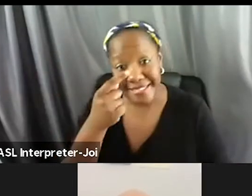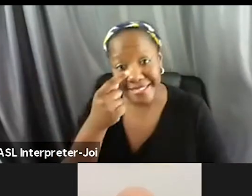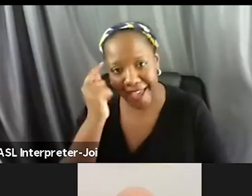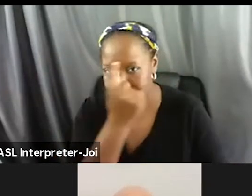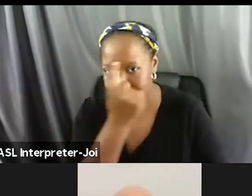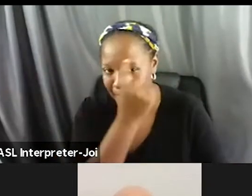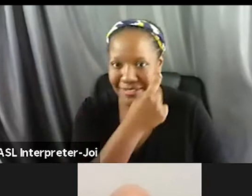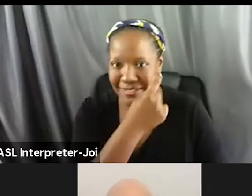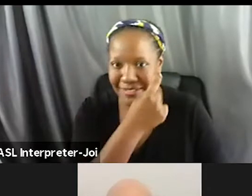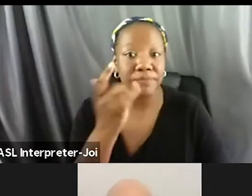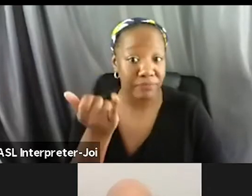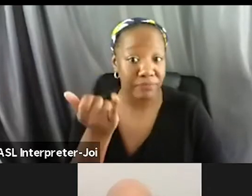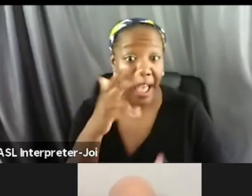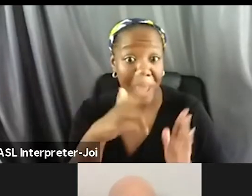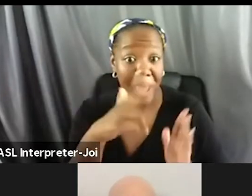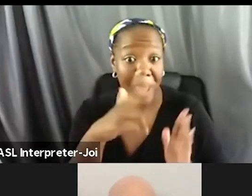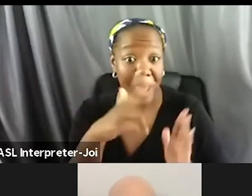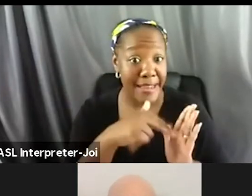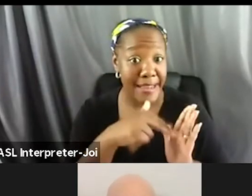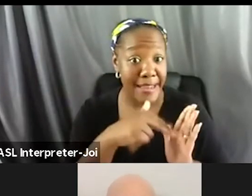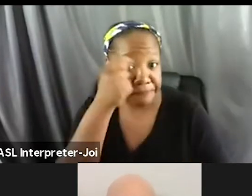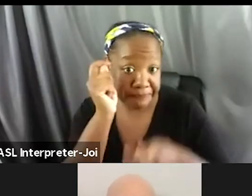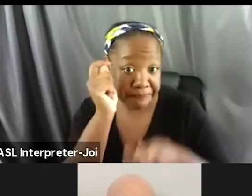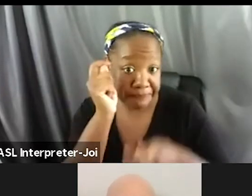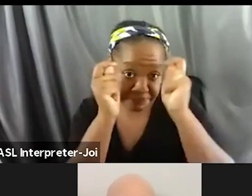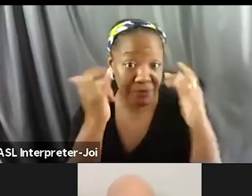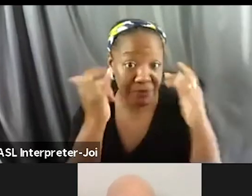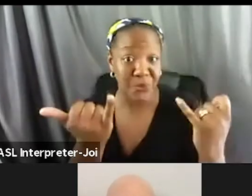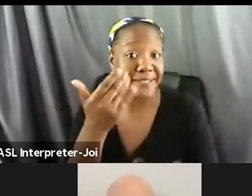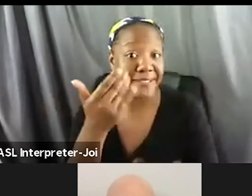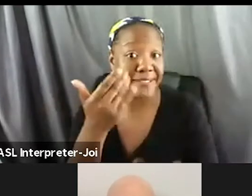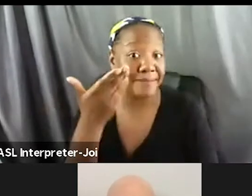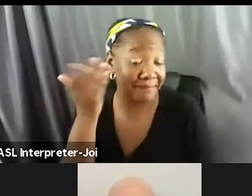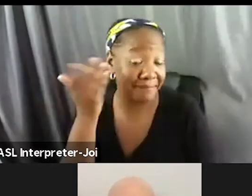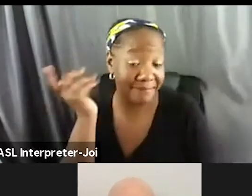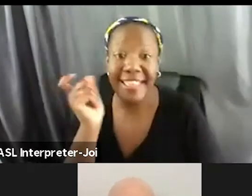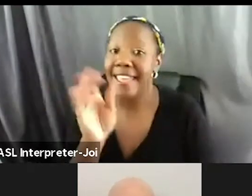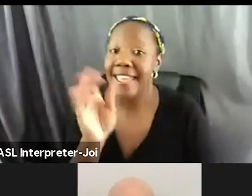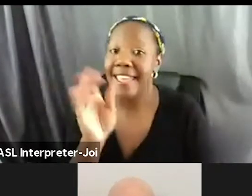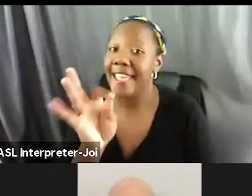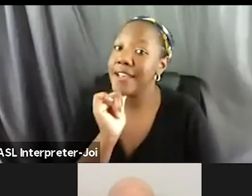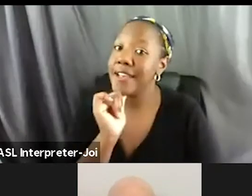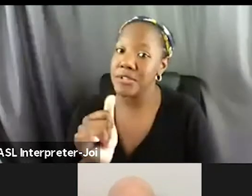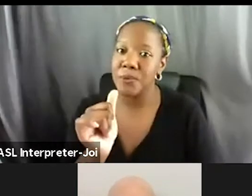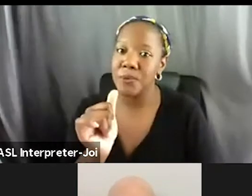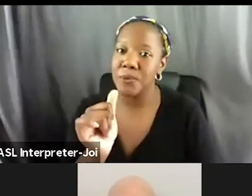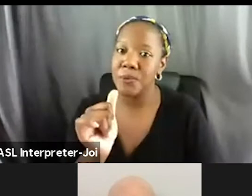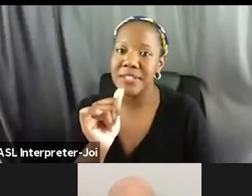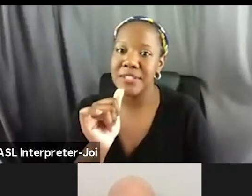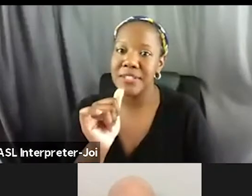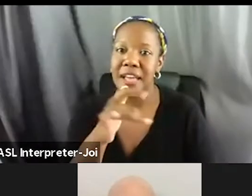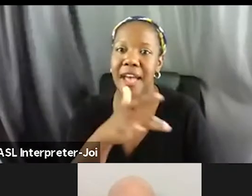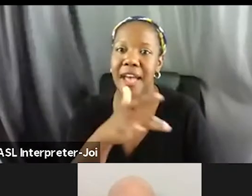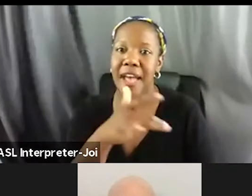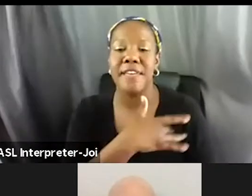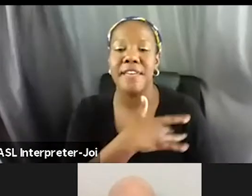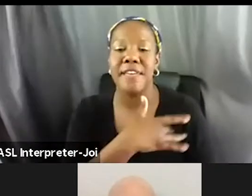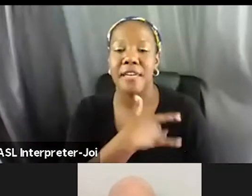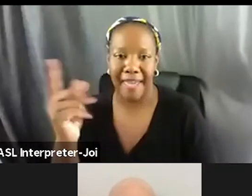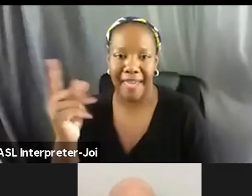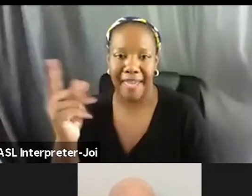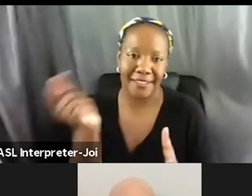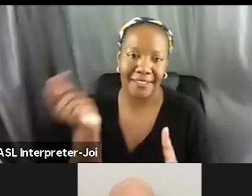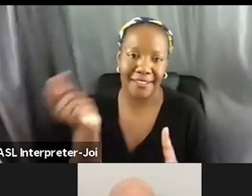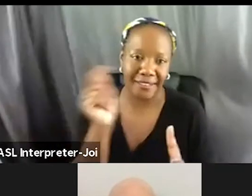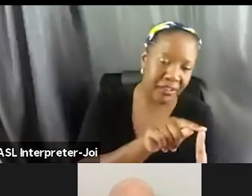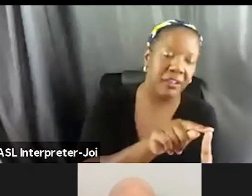on my eyebrows today, but if I don't, it always sometimes brings me back to the beginning of when I was going